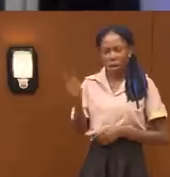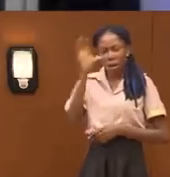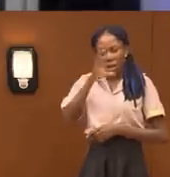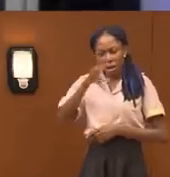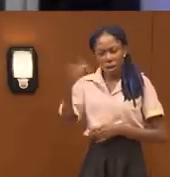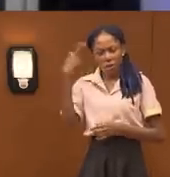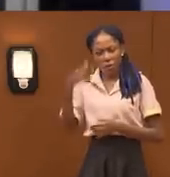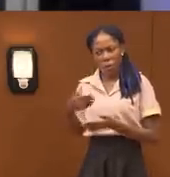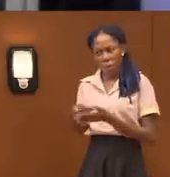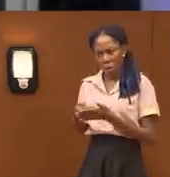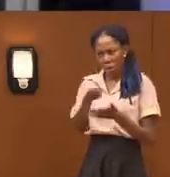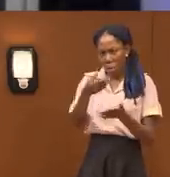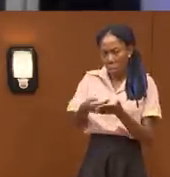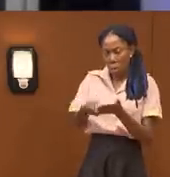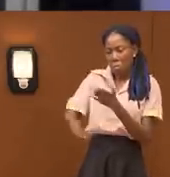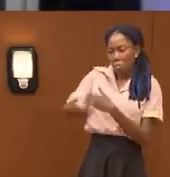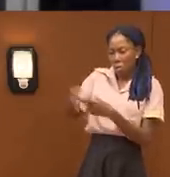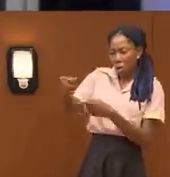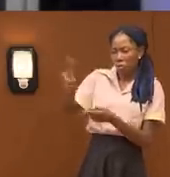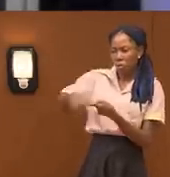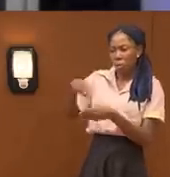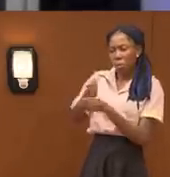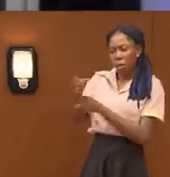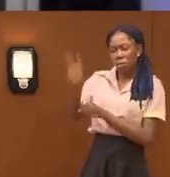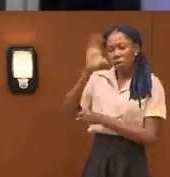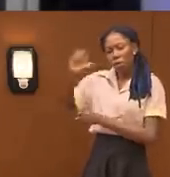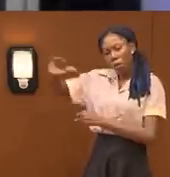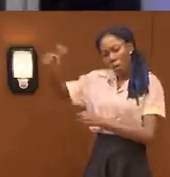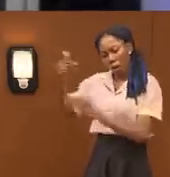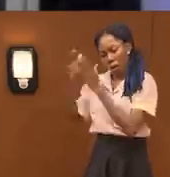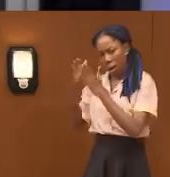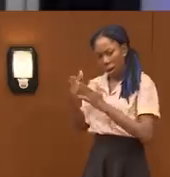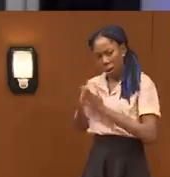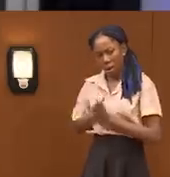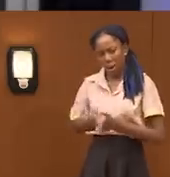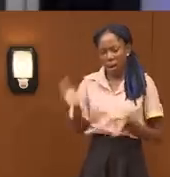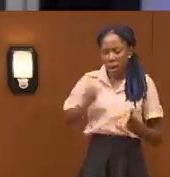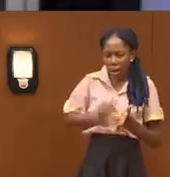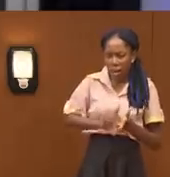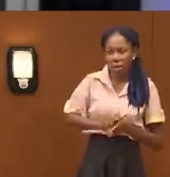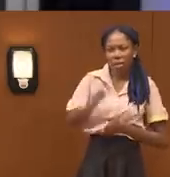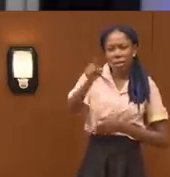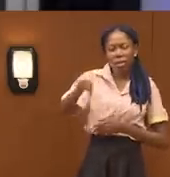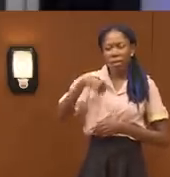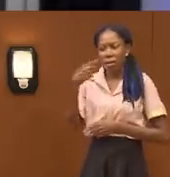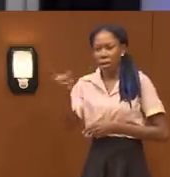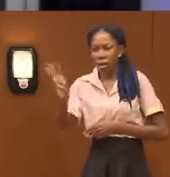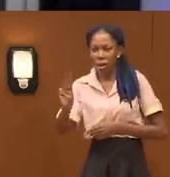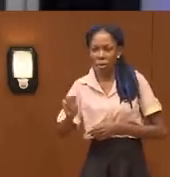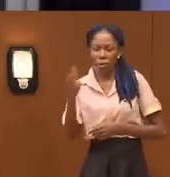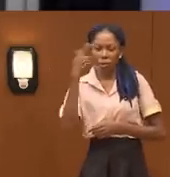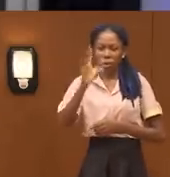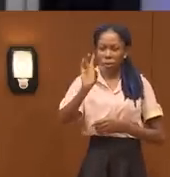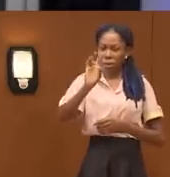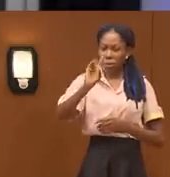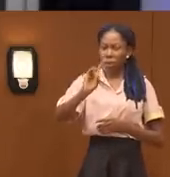apartment. And I returned the money back to him. After the 3 months, we gave him 7 days notice. He expired by January till